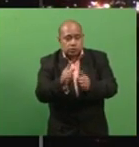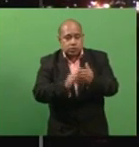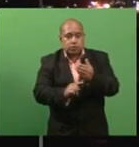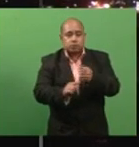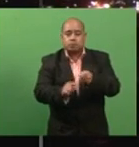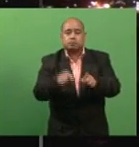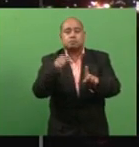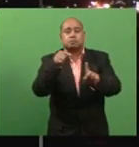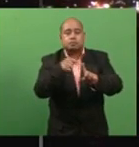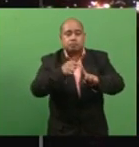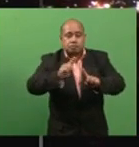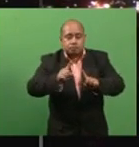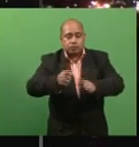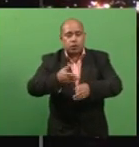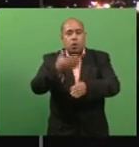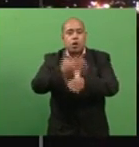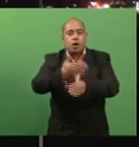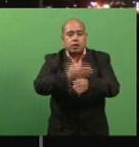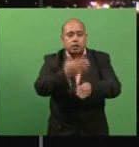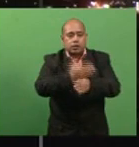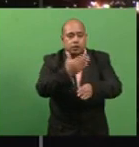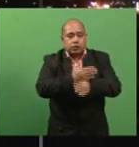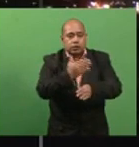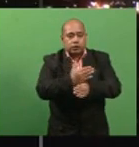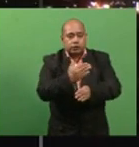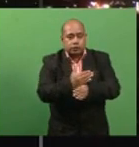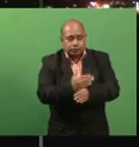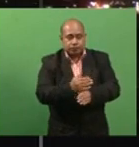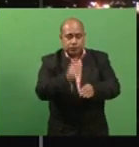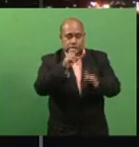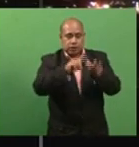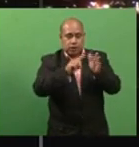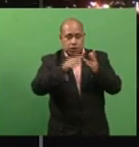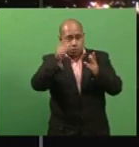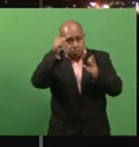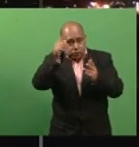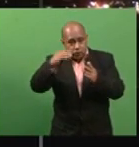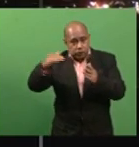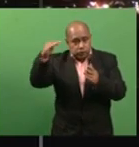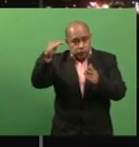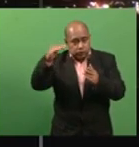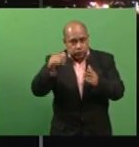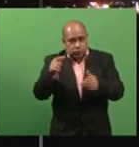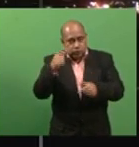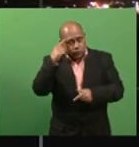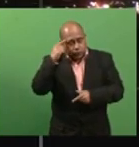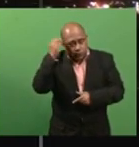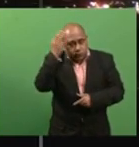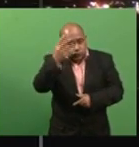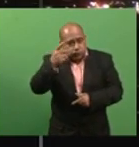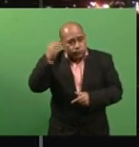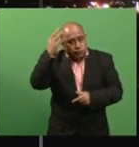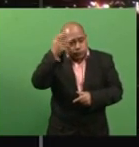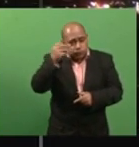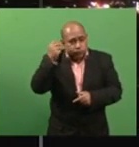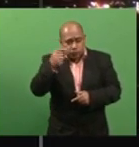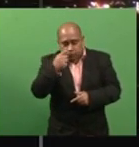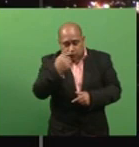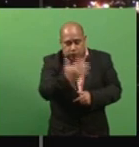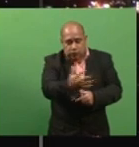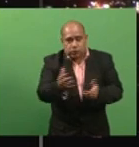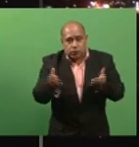LTA CEO Samuel Simpson says the staff have been briefed every step of the way of the proposed changes and have positively responded